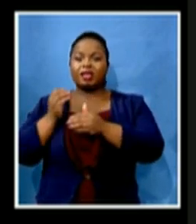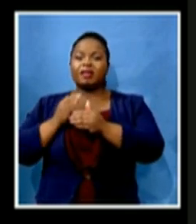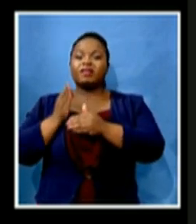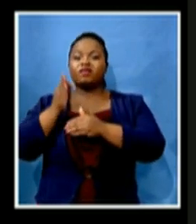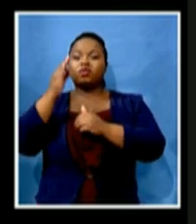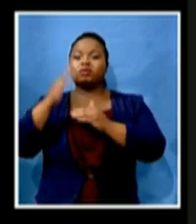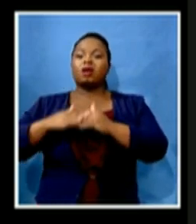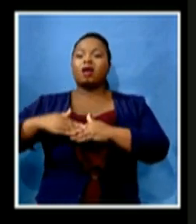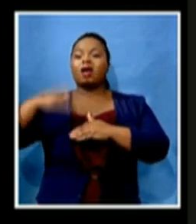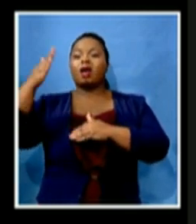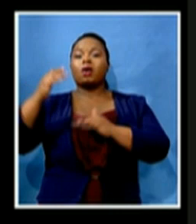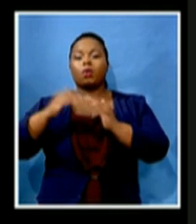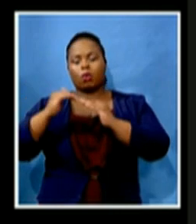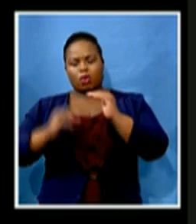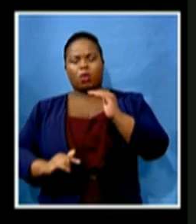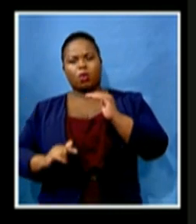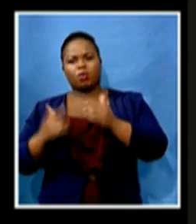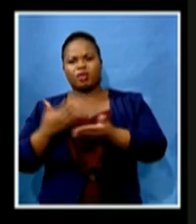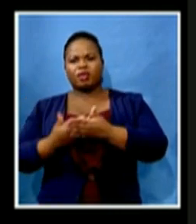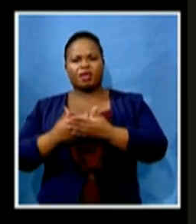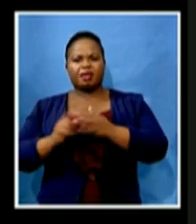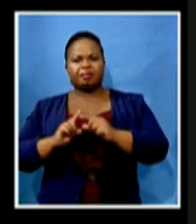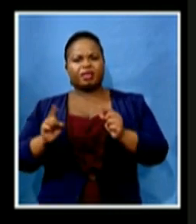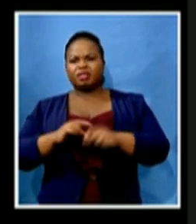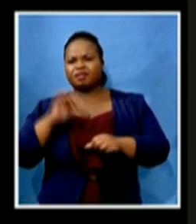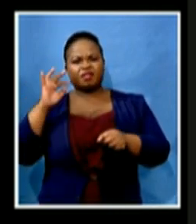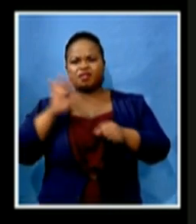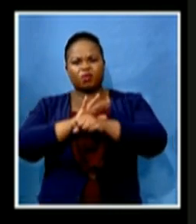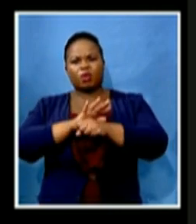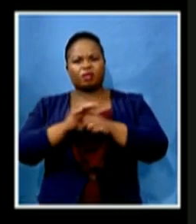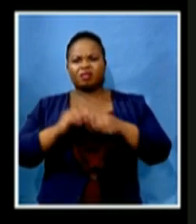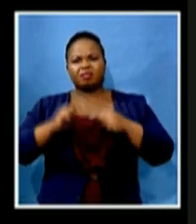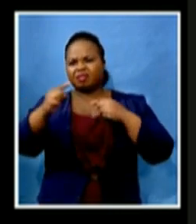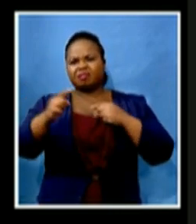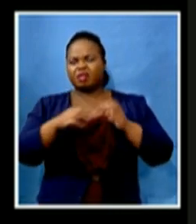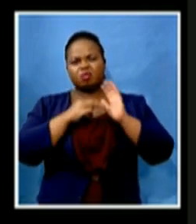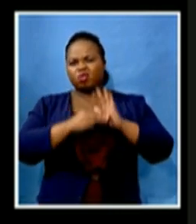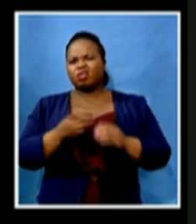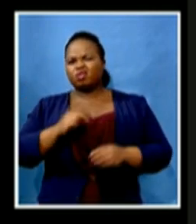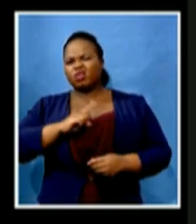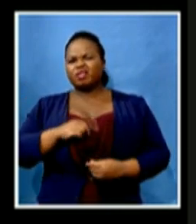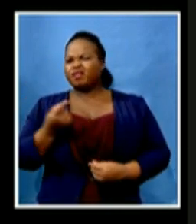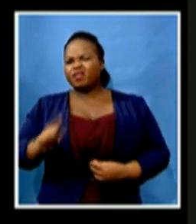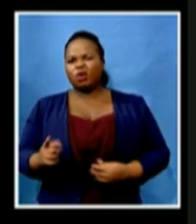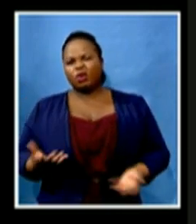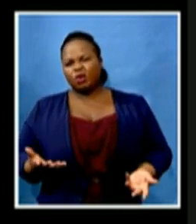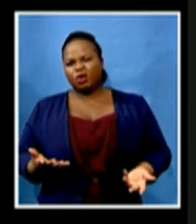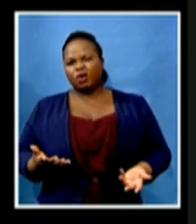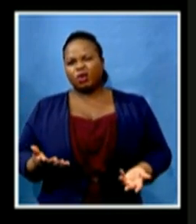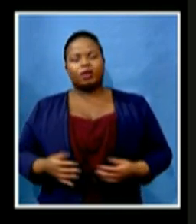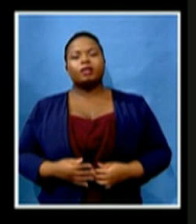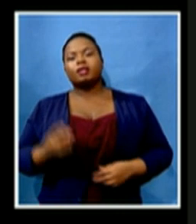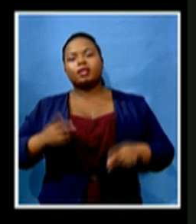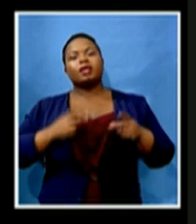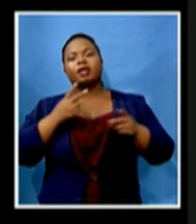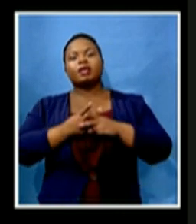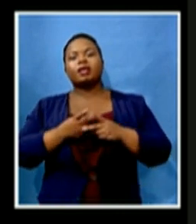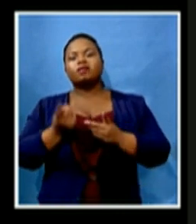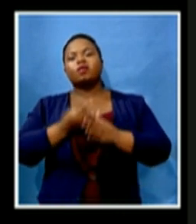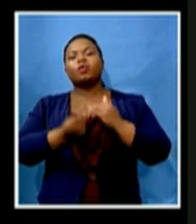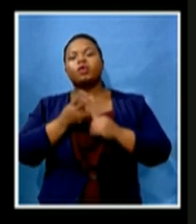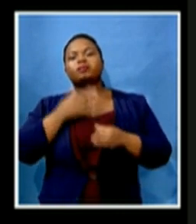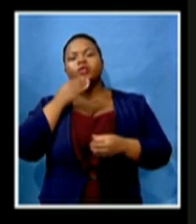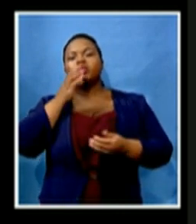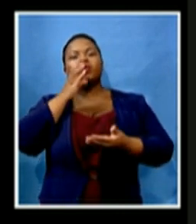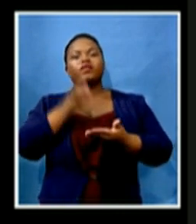certainty, why do the models? Because there is a reason. And then could you both confirm that I've understood you right? I'm a layperson and I